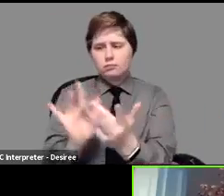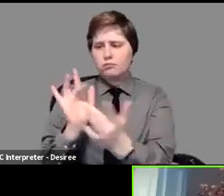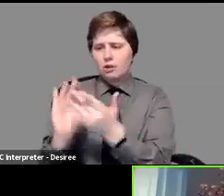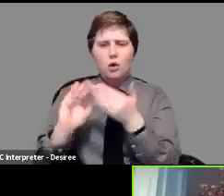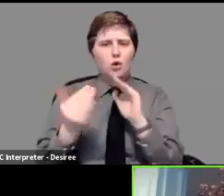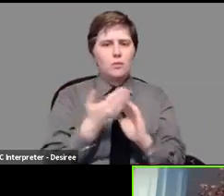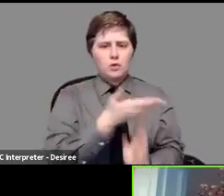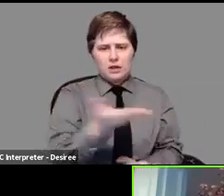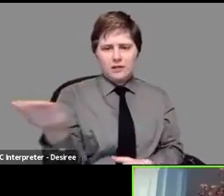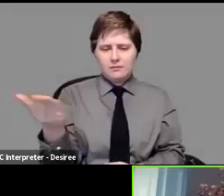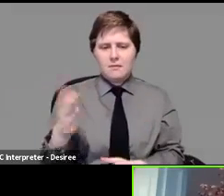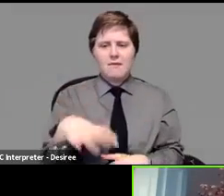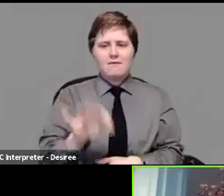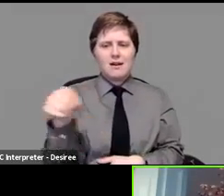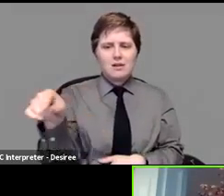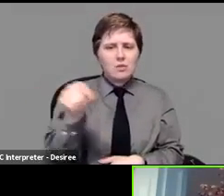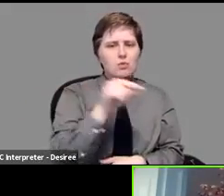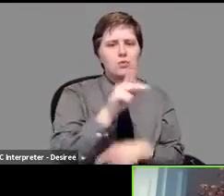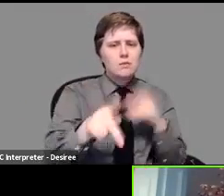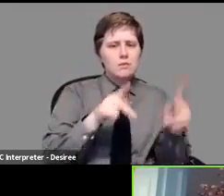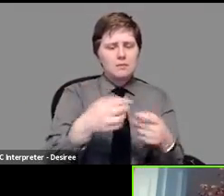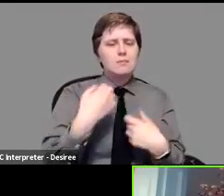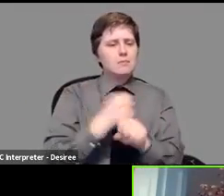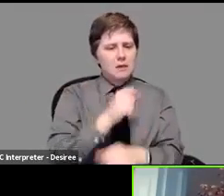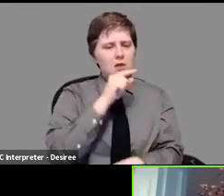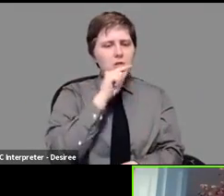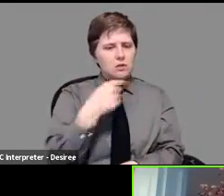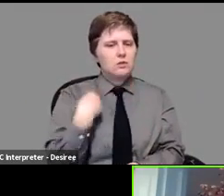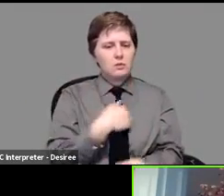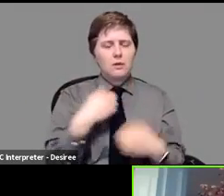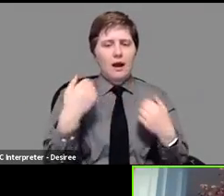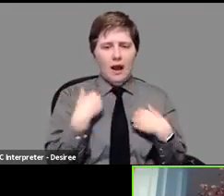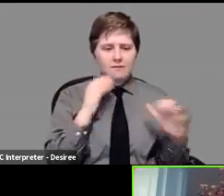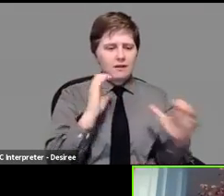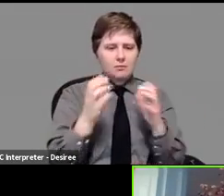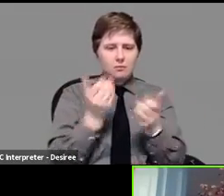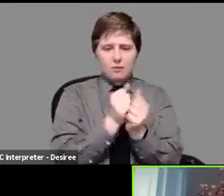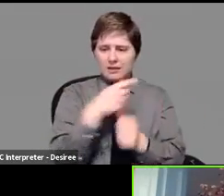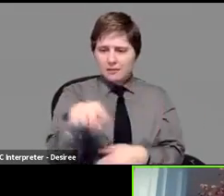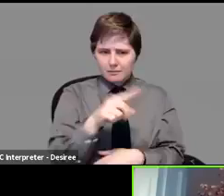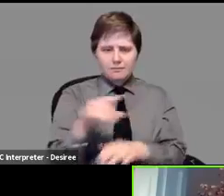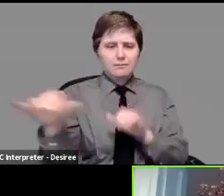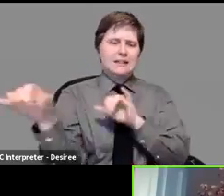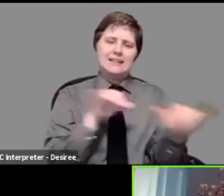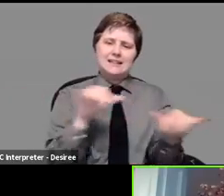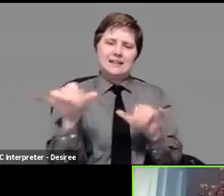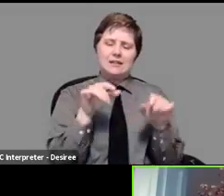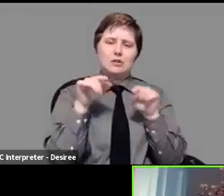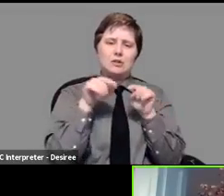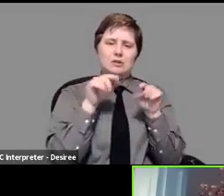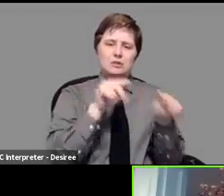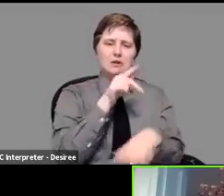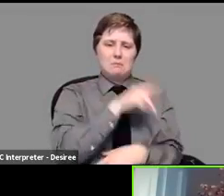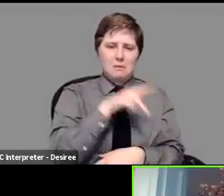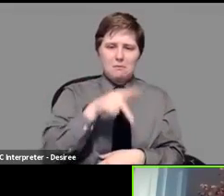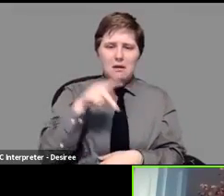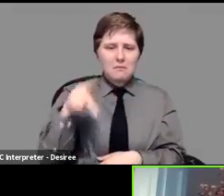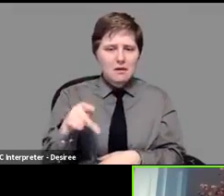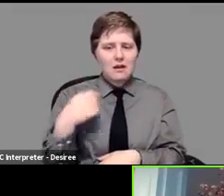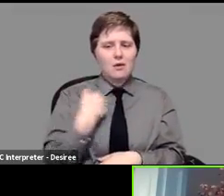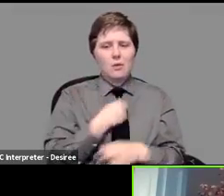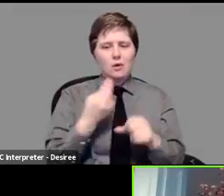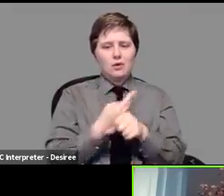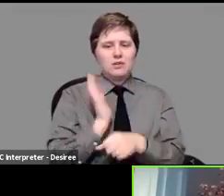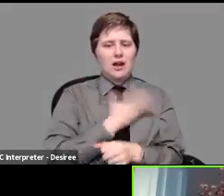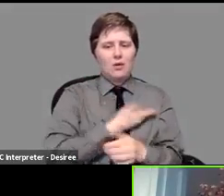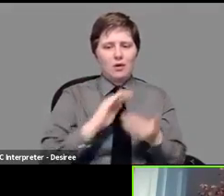community and finding those individuals and making sure that we have those conversations. It was the same thing we did during PPP, that we used our community